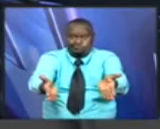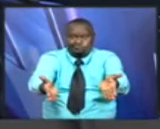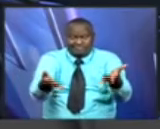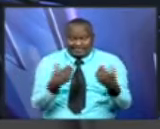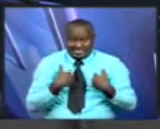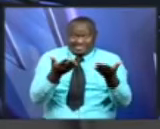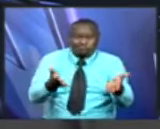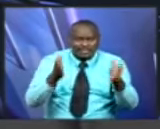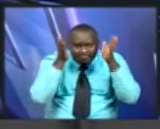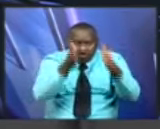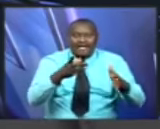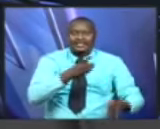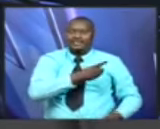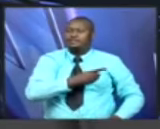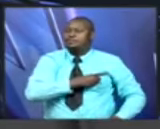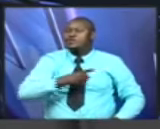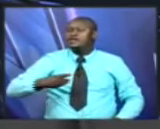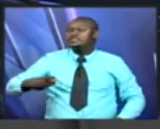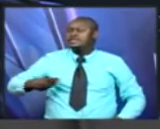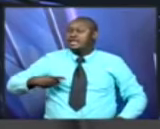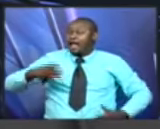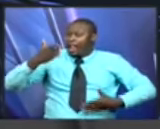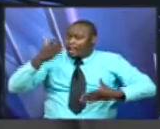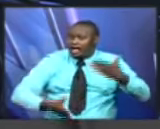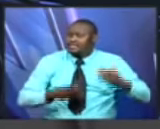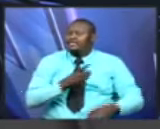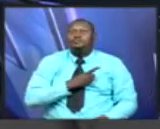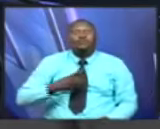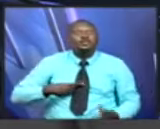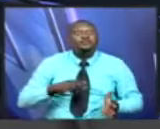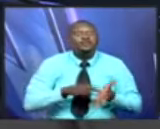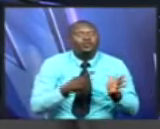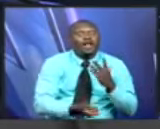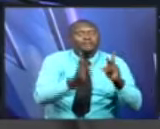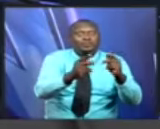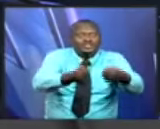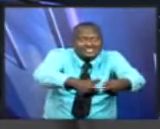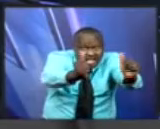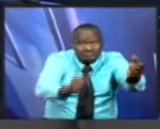Finally, about democracy. Democracy means the people support you.